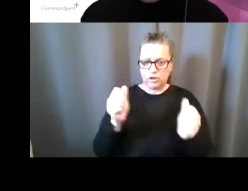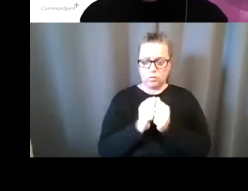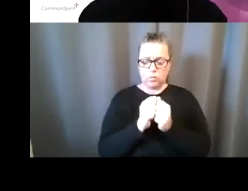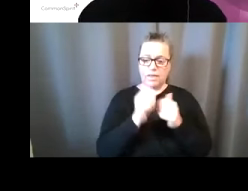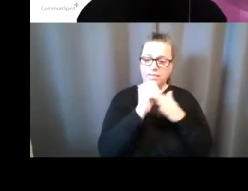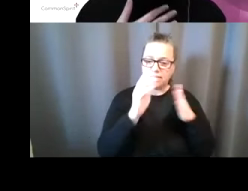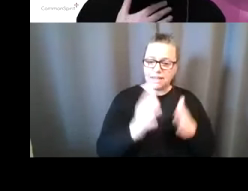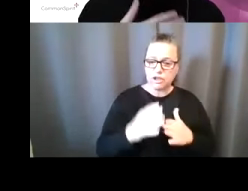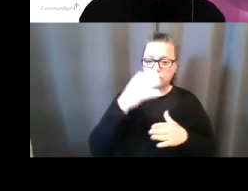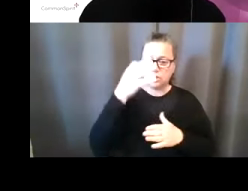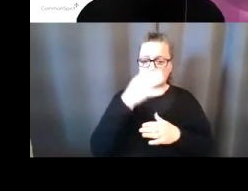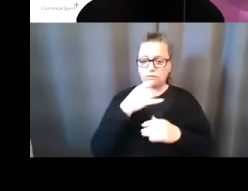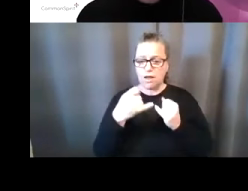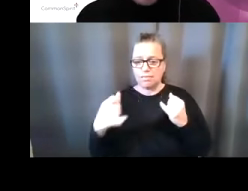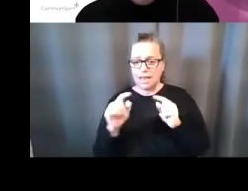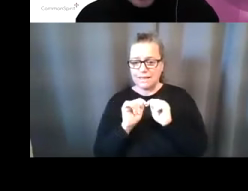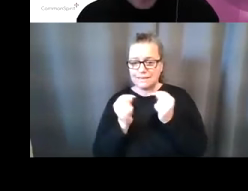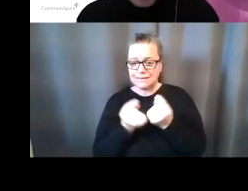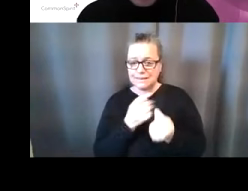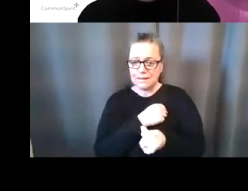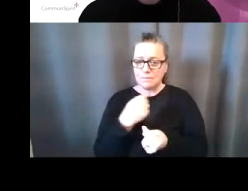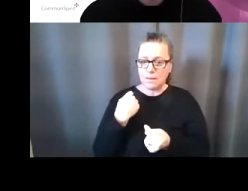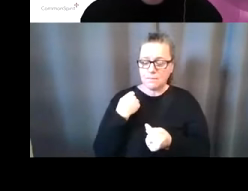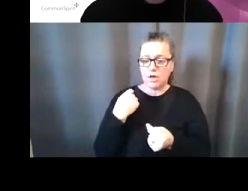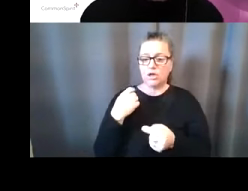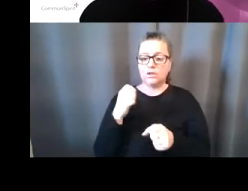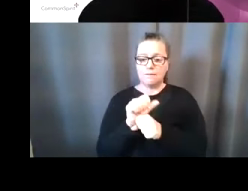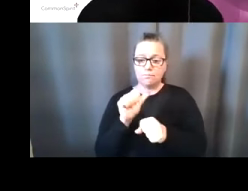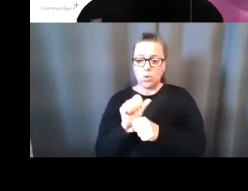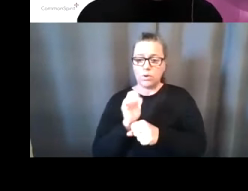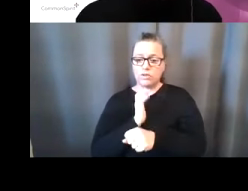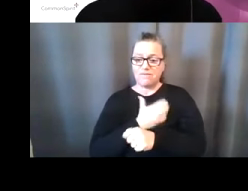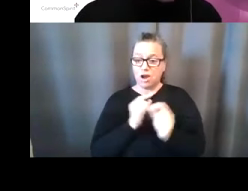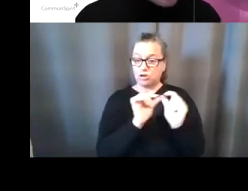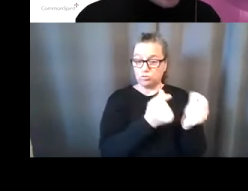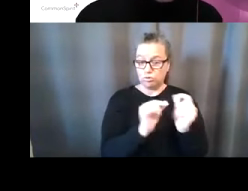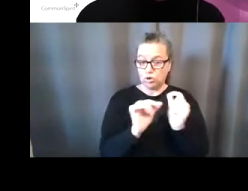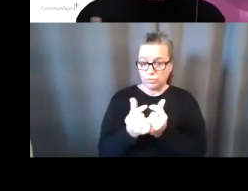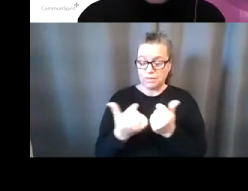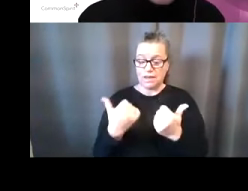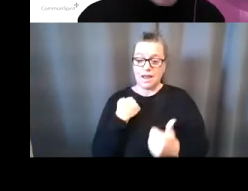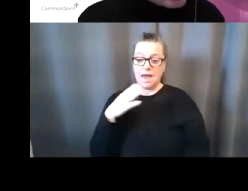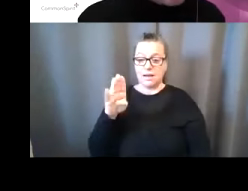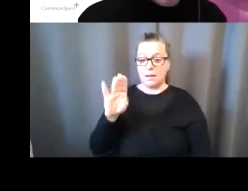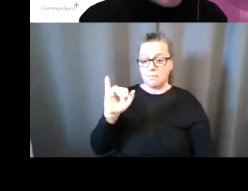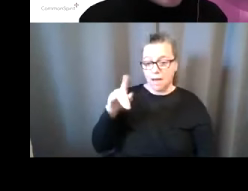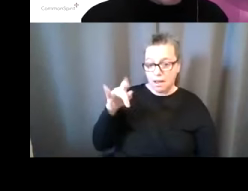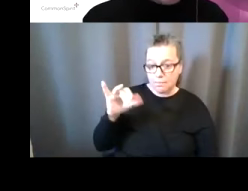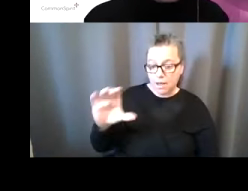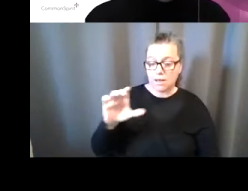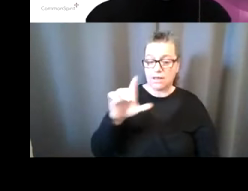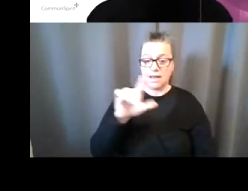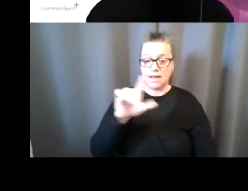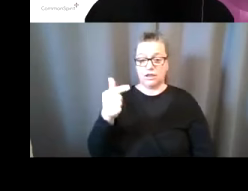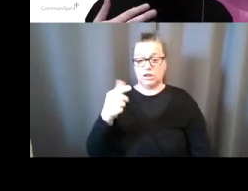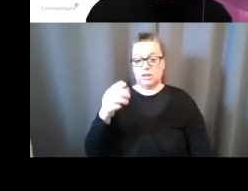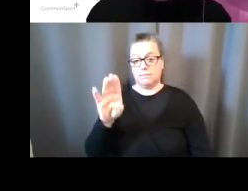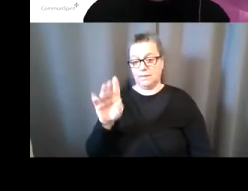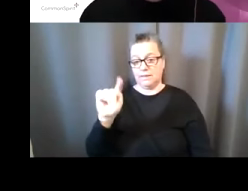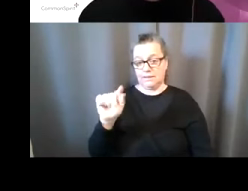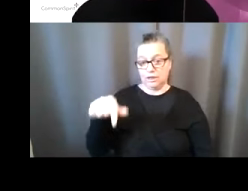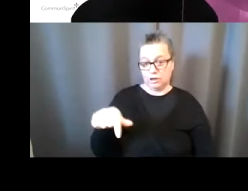team members, members of our employee affinity and resource groups that consist of BIPOC and LGBTQIA team members.